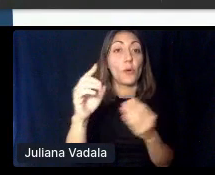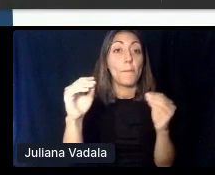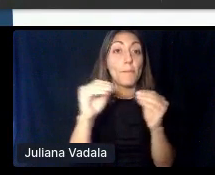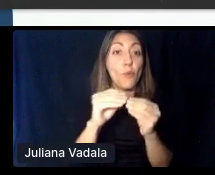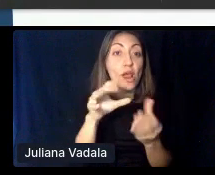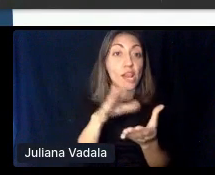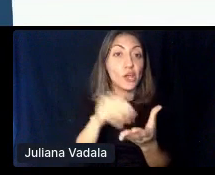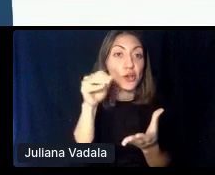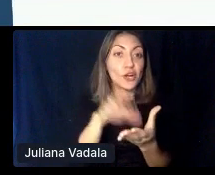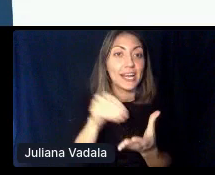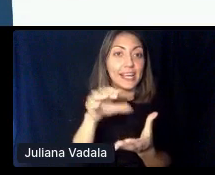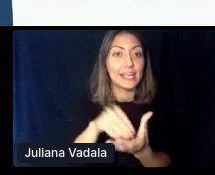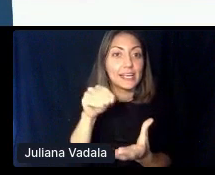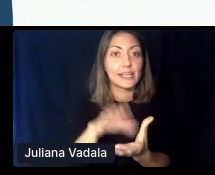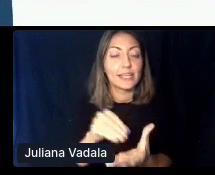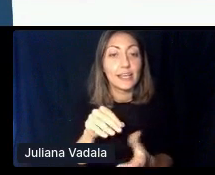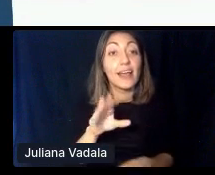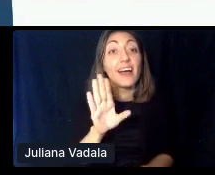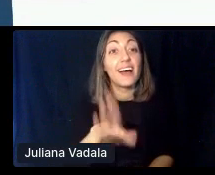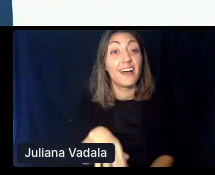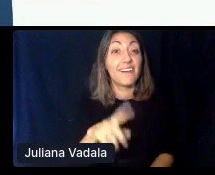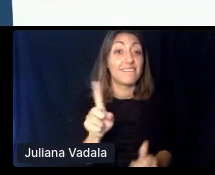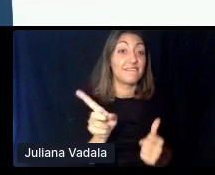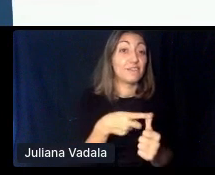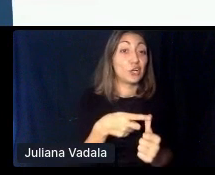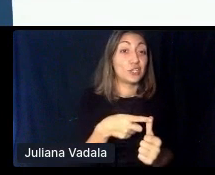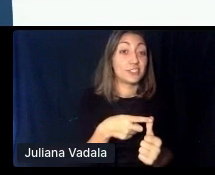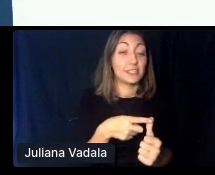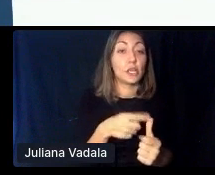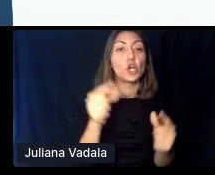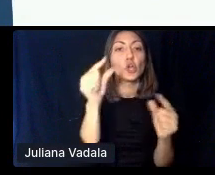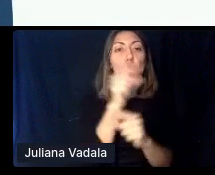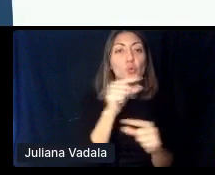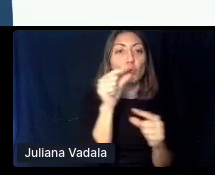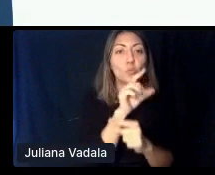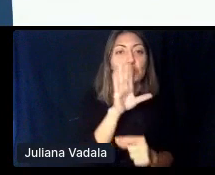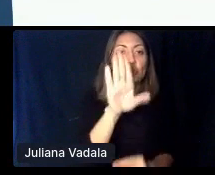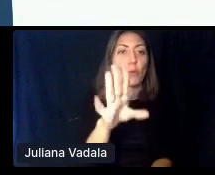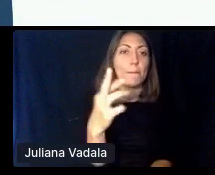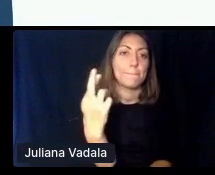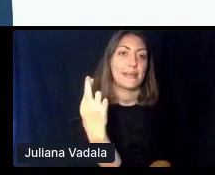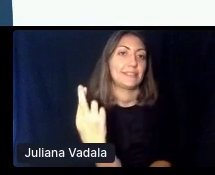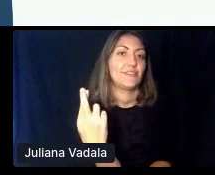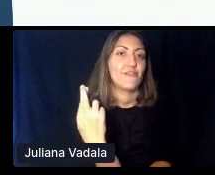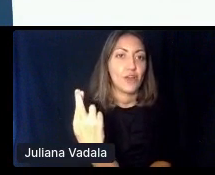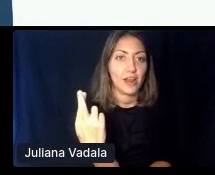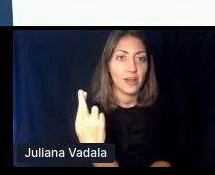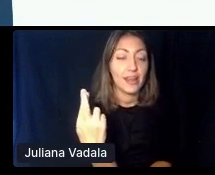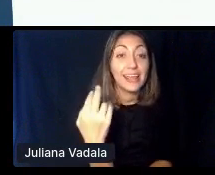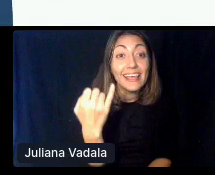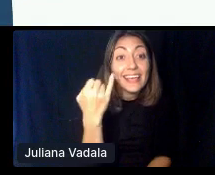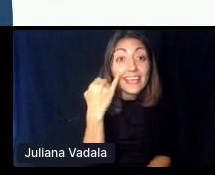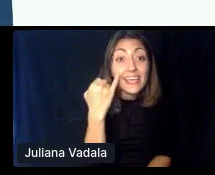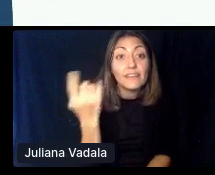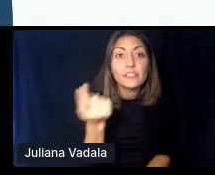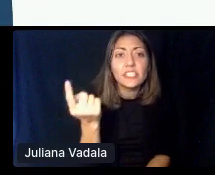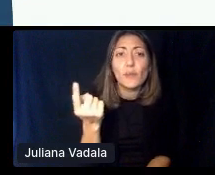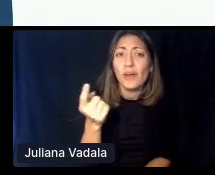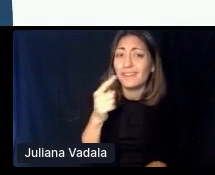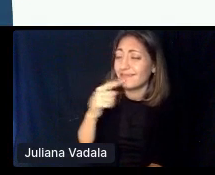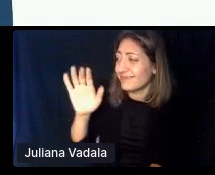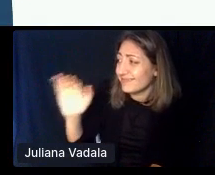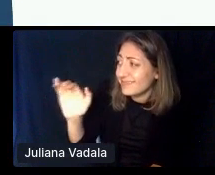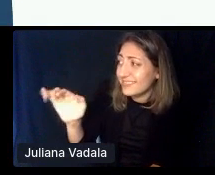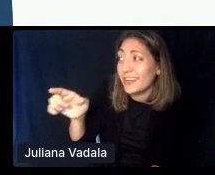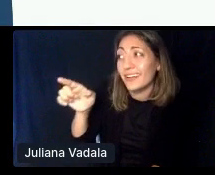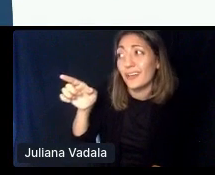friend. If something happens that makes you notice your own ignorance, it's literally never been easier in human history to